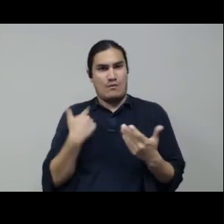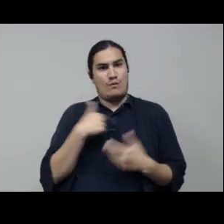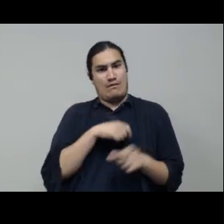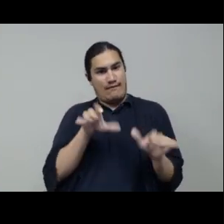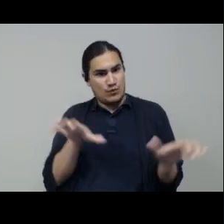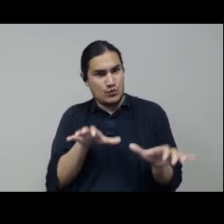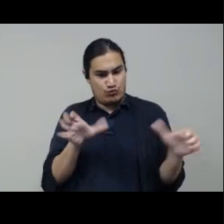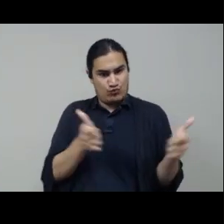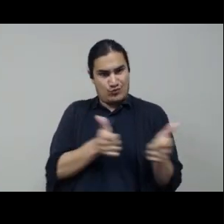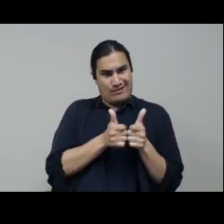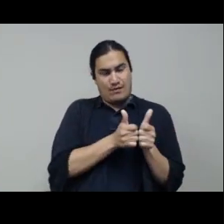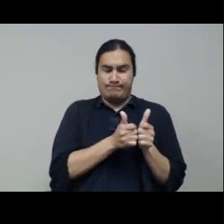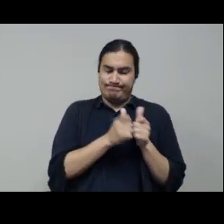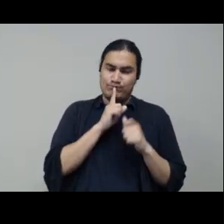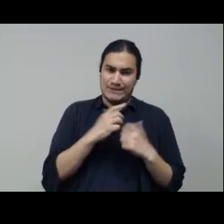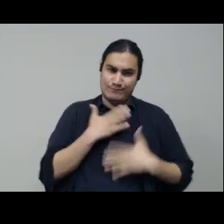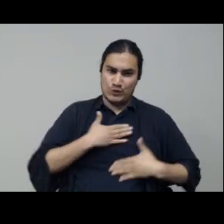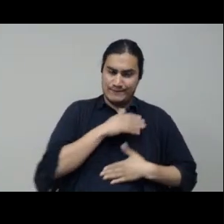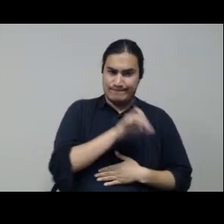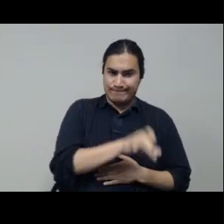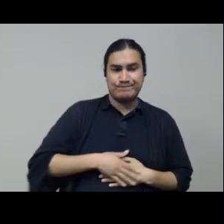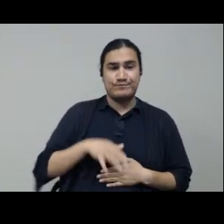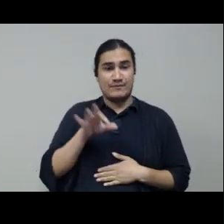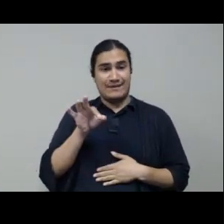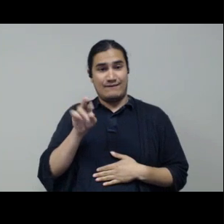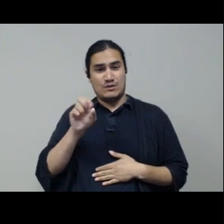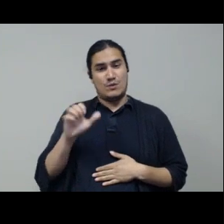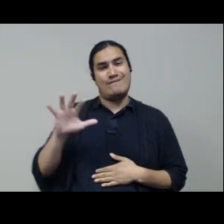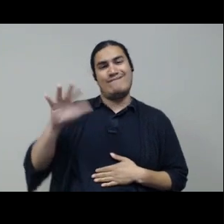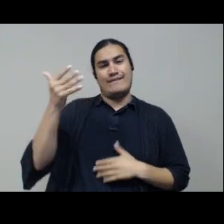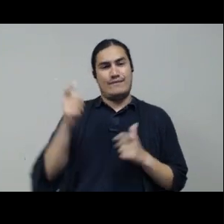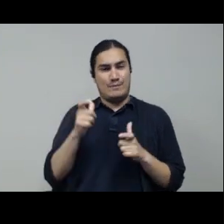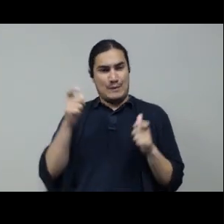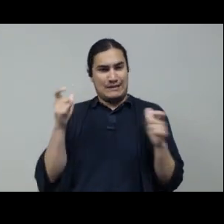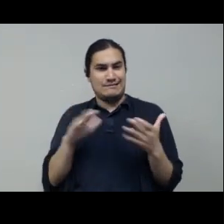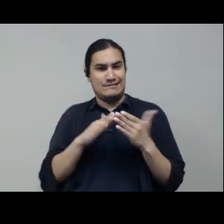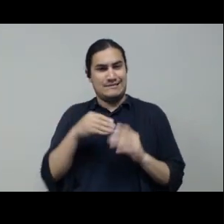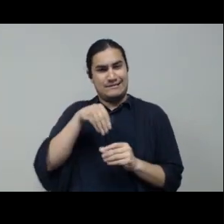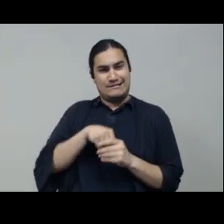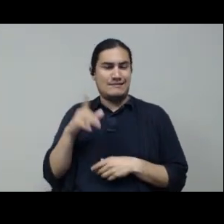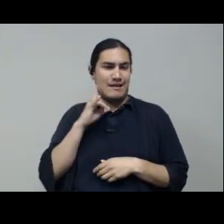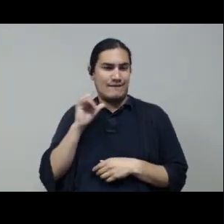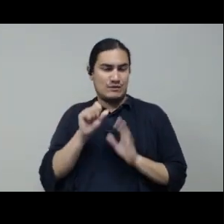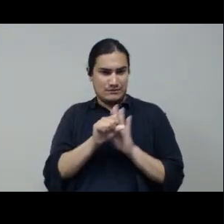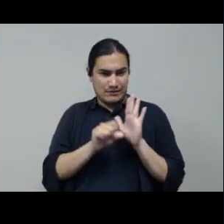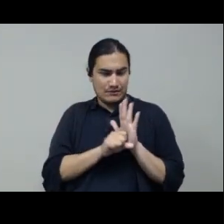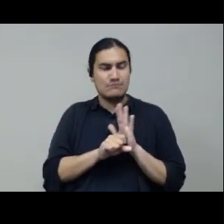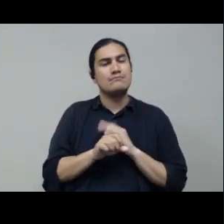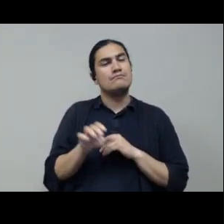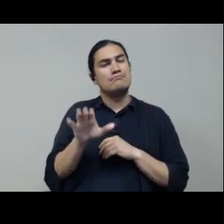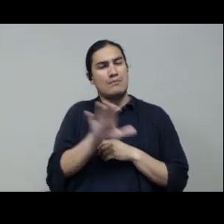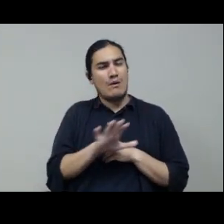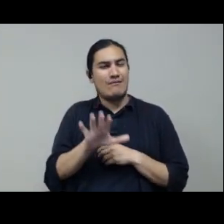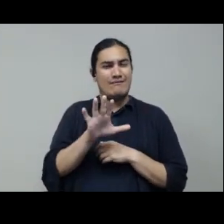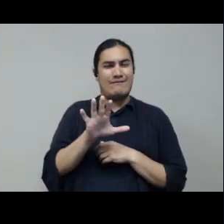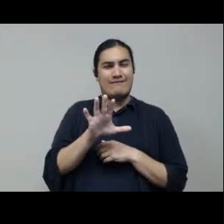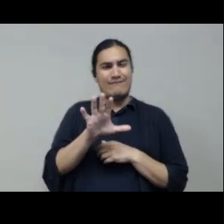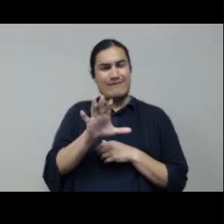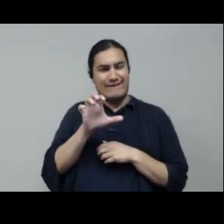appreciated. Fresno is the 5th largest city in the state, California. Population about